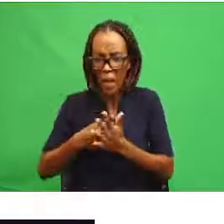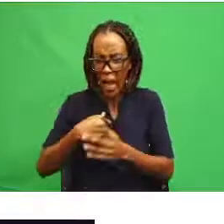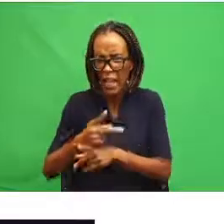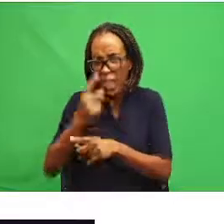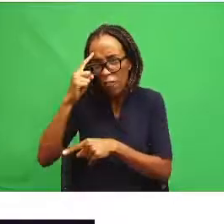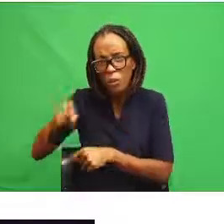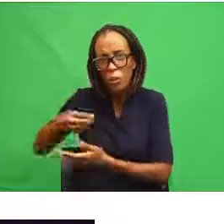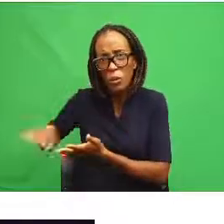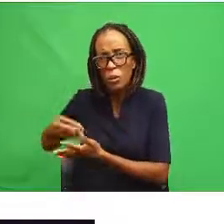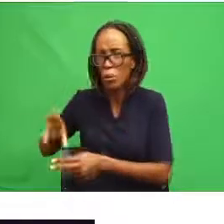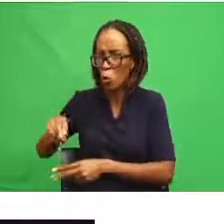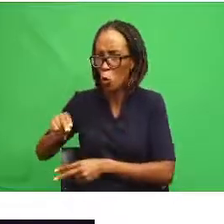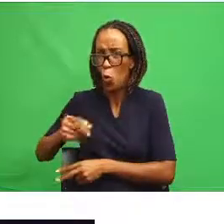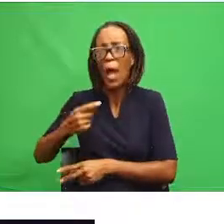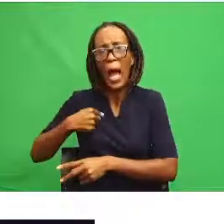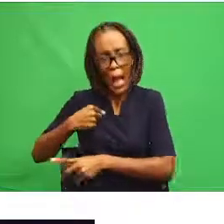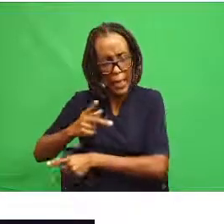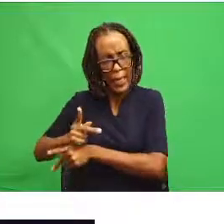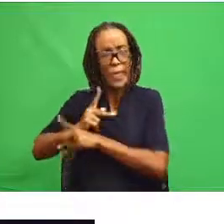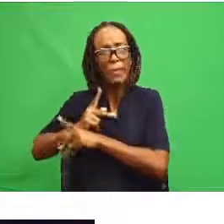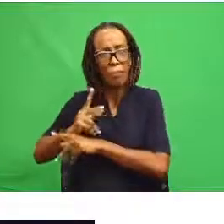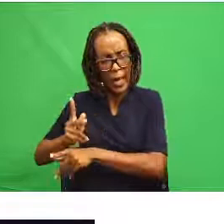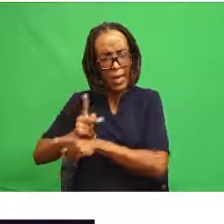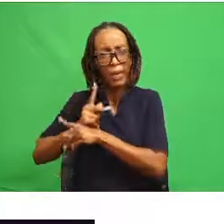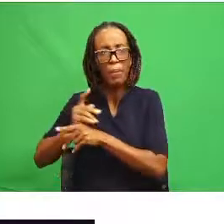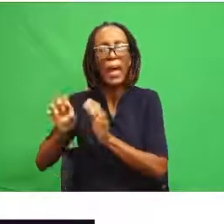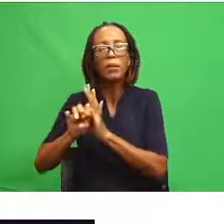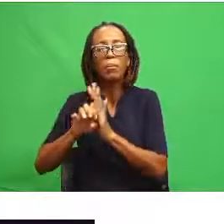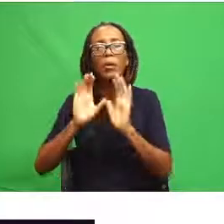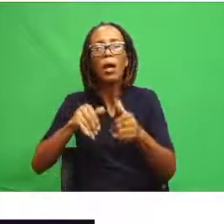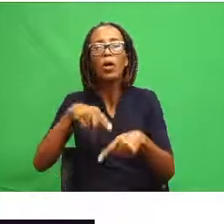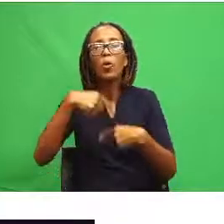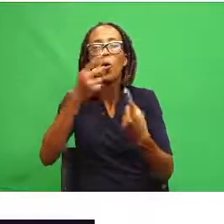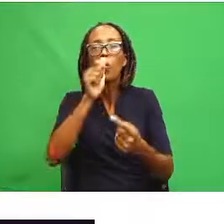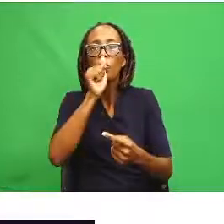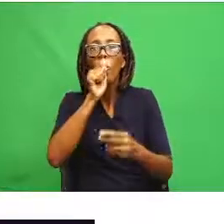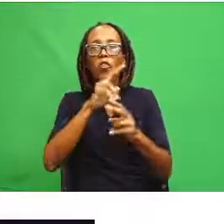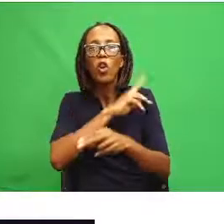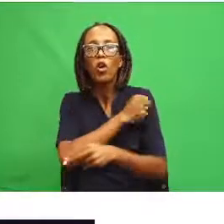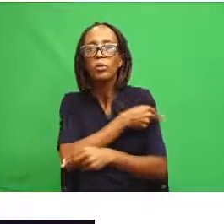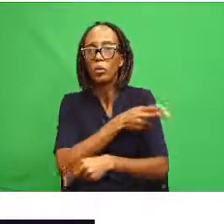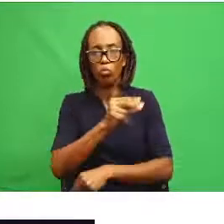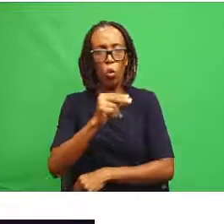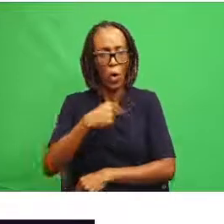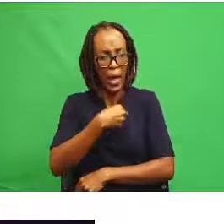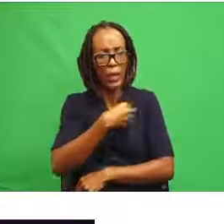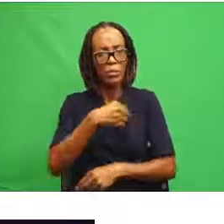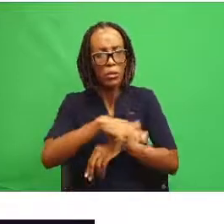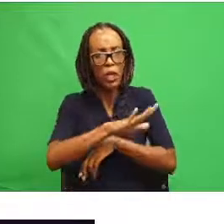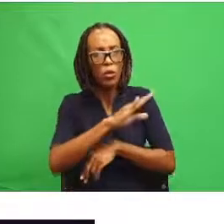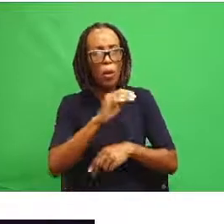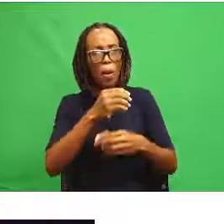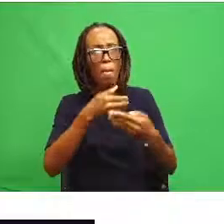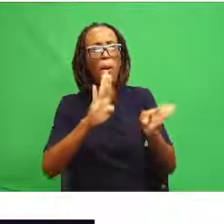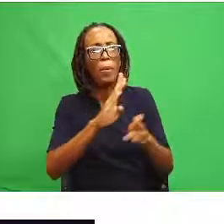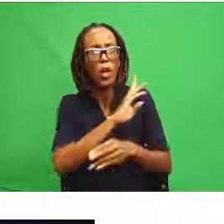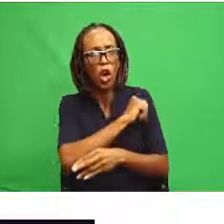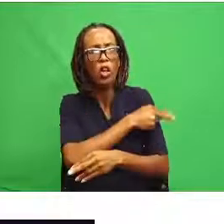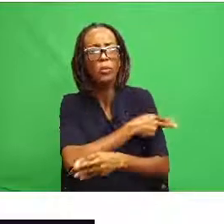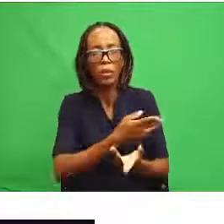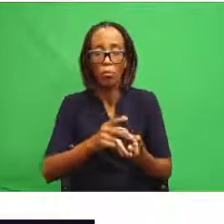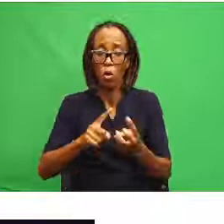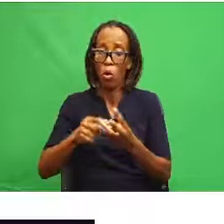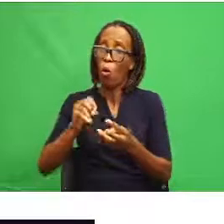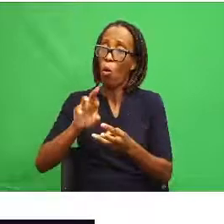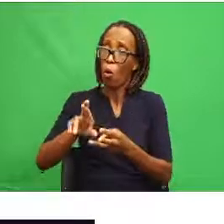well-being. You have enough to go to a private hospital, but are sending it to public, you know, and that sort of thing. And socialization, they